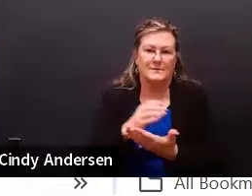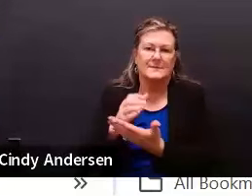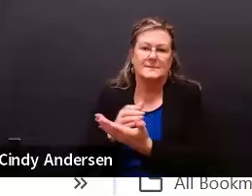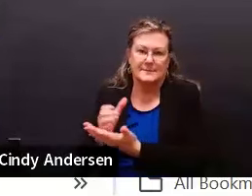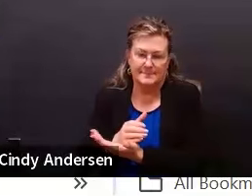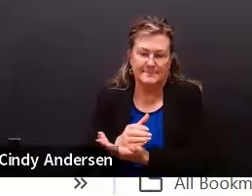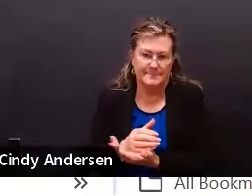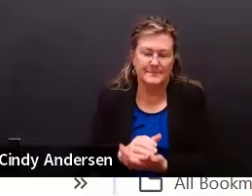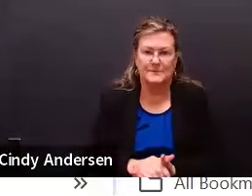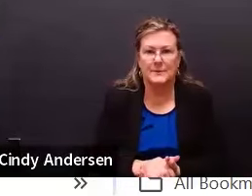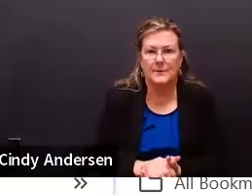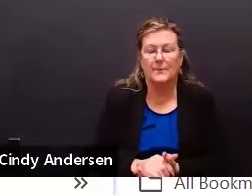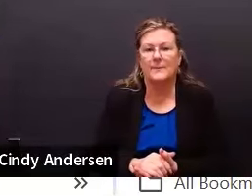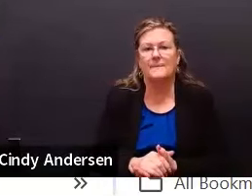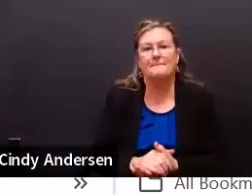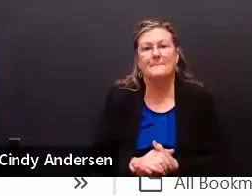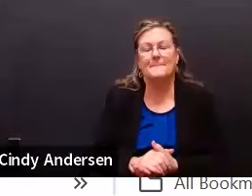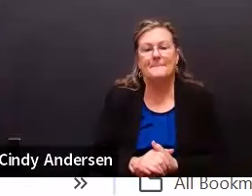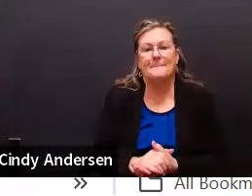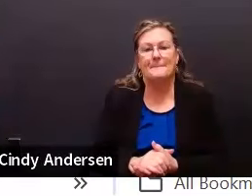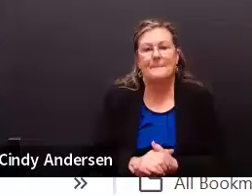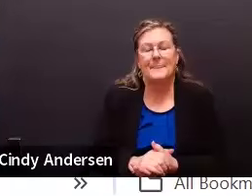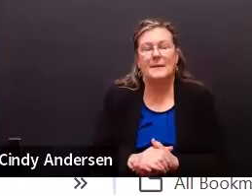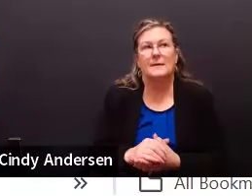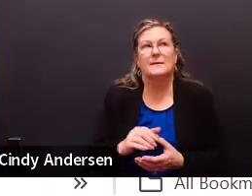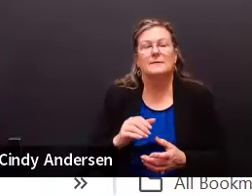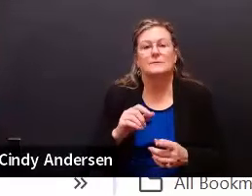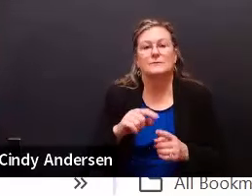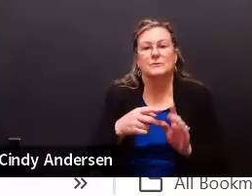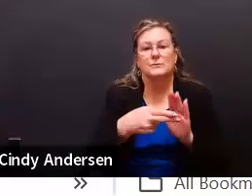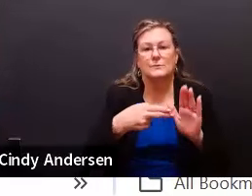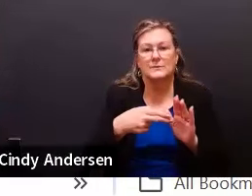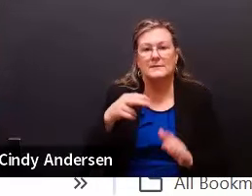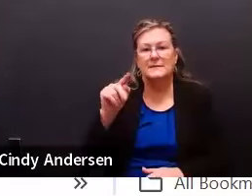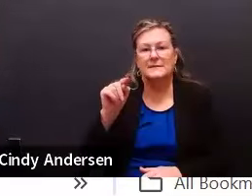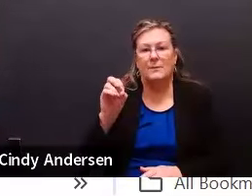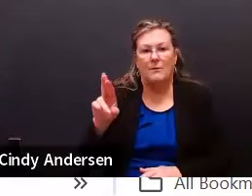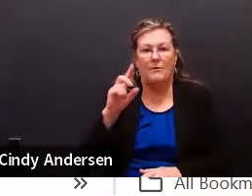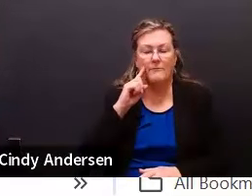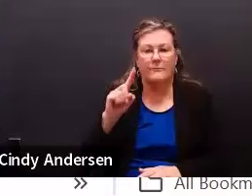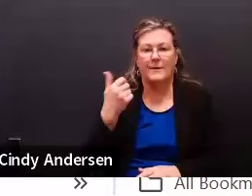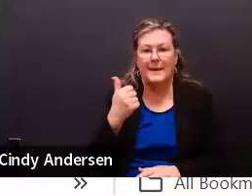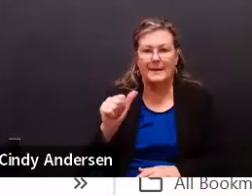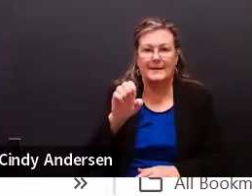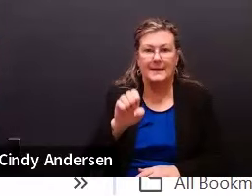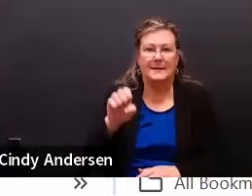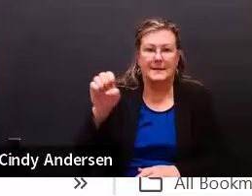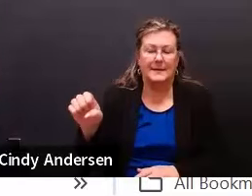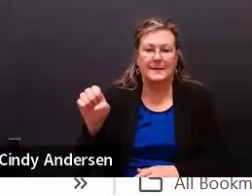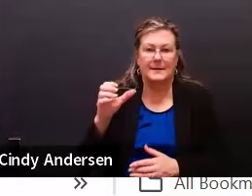So to be a teacher of record for an essential